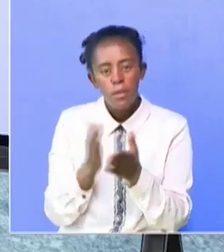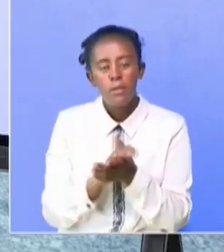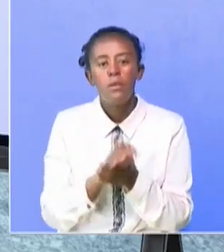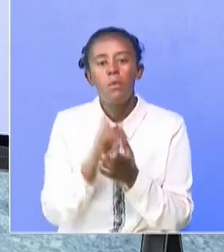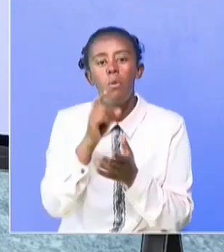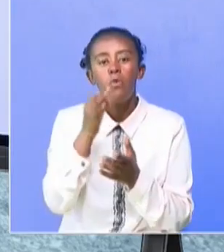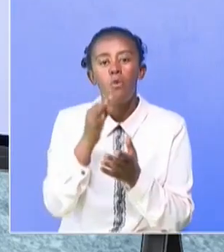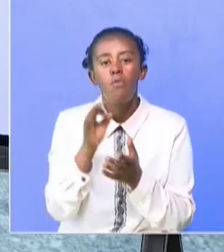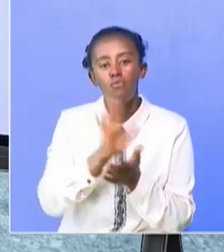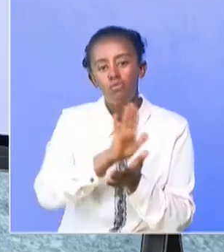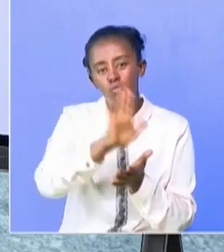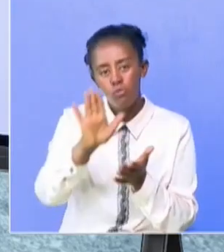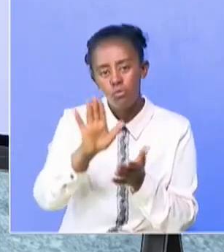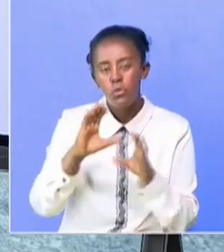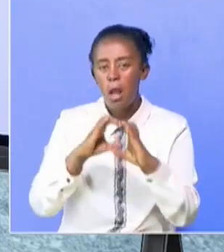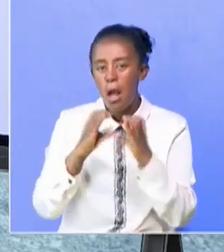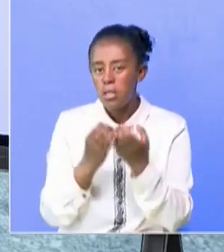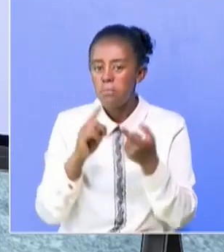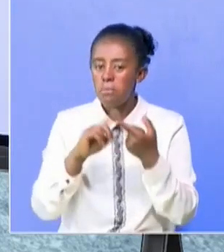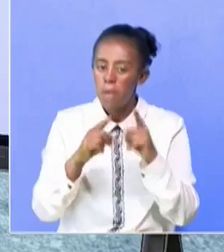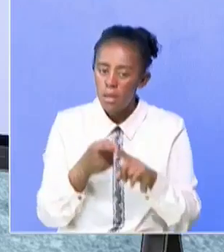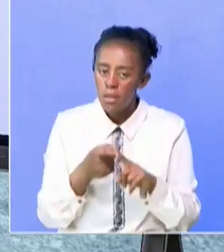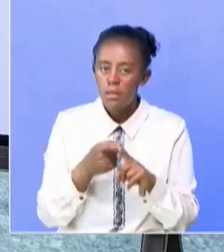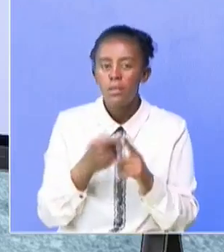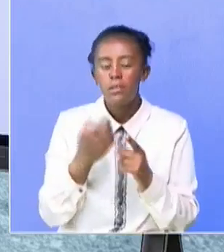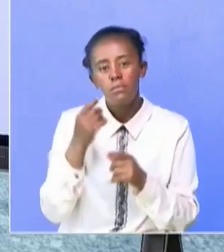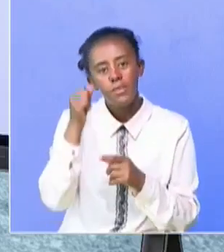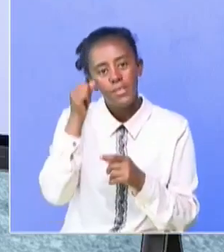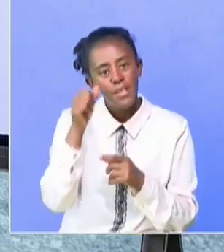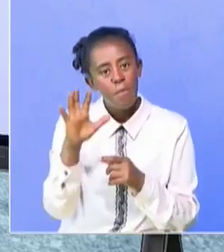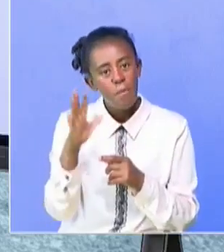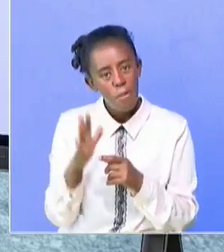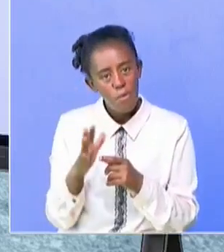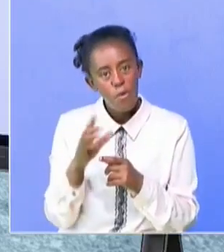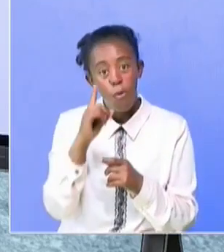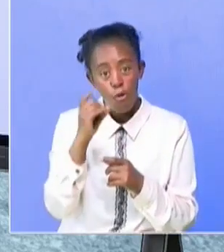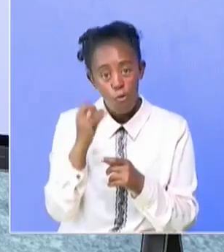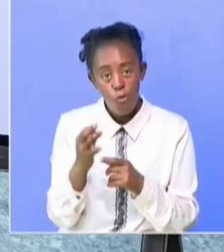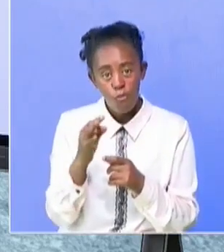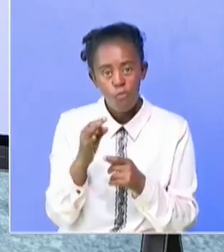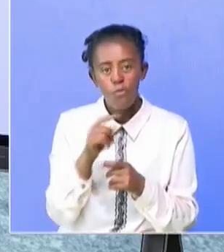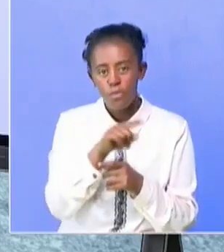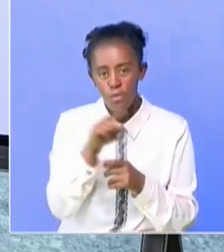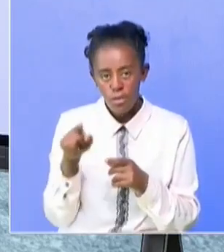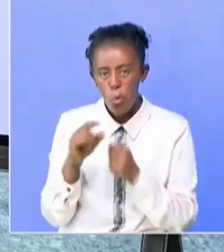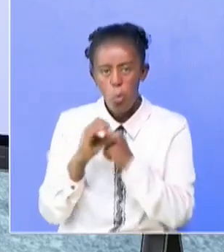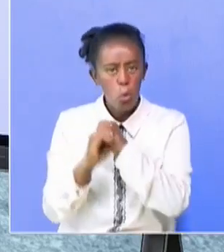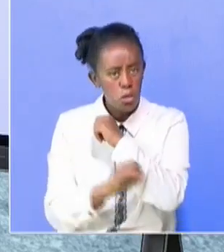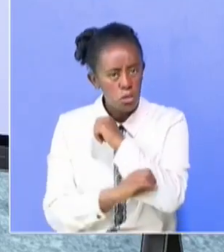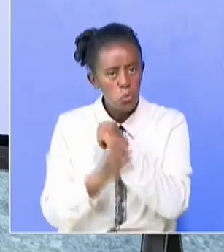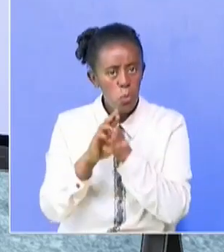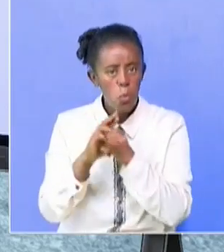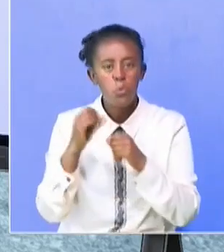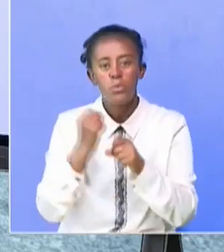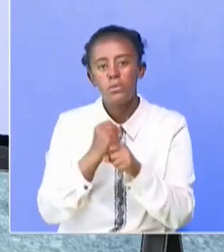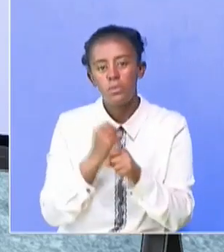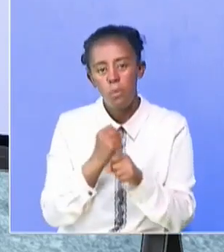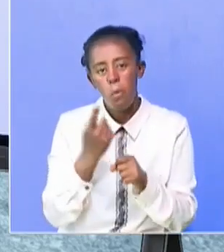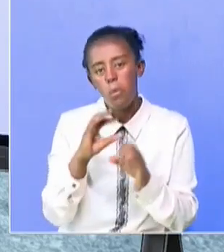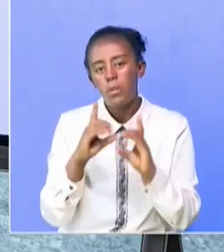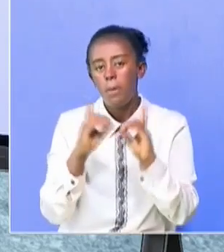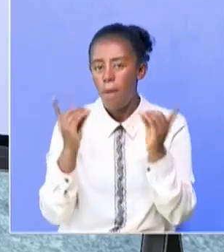one of your classmates. He may be one of the organization or staff or